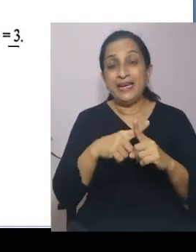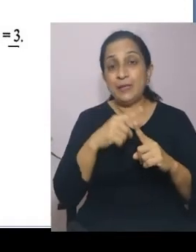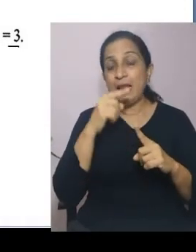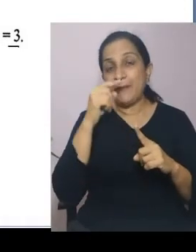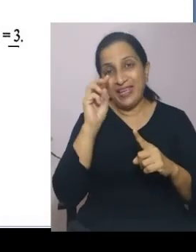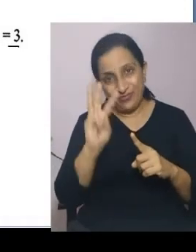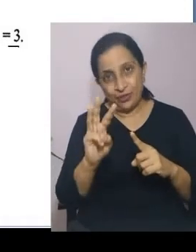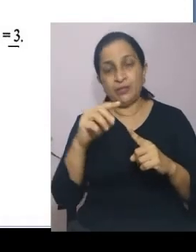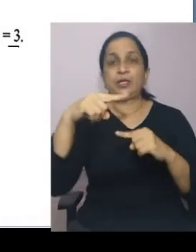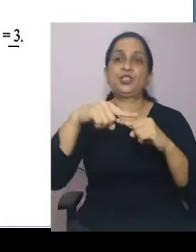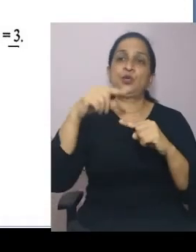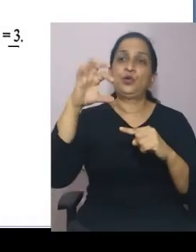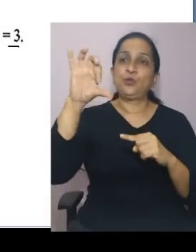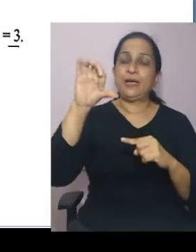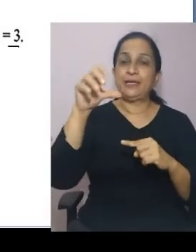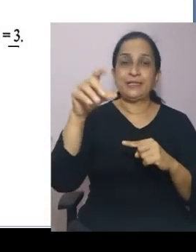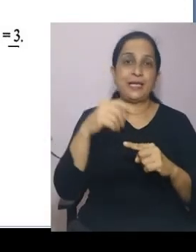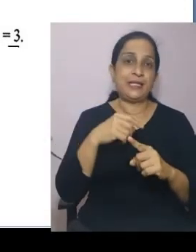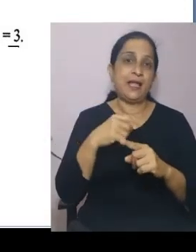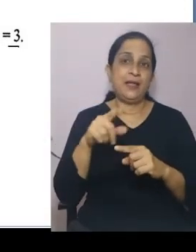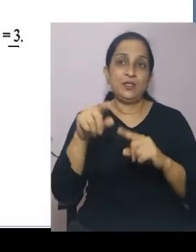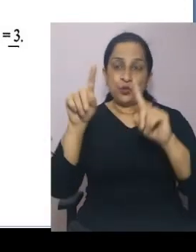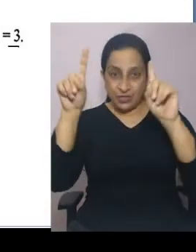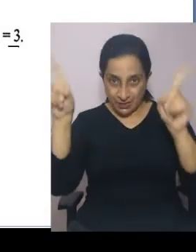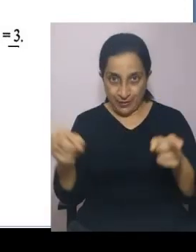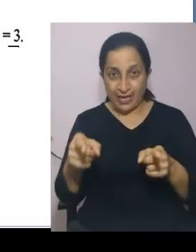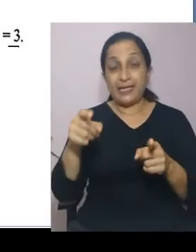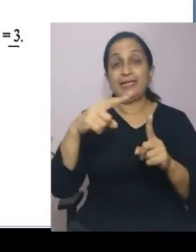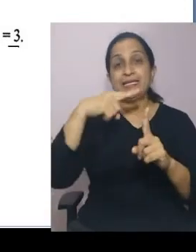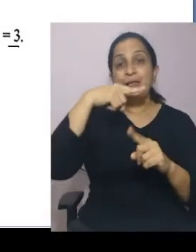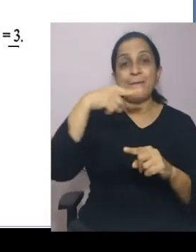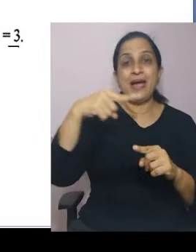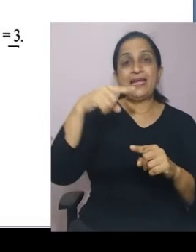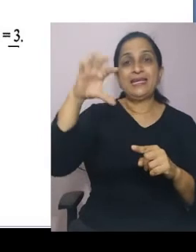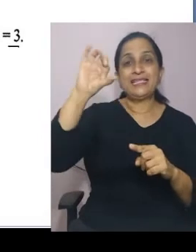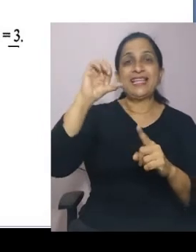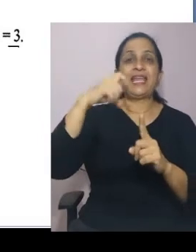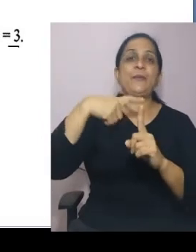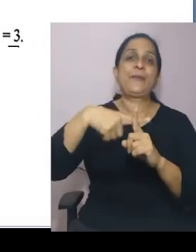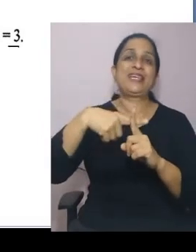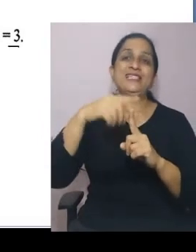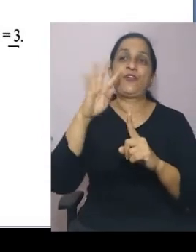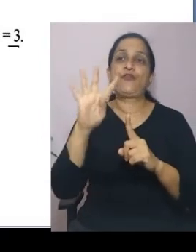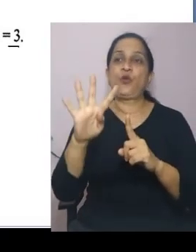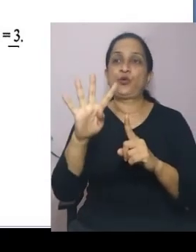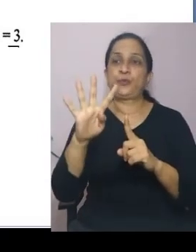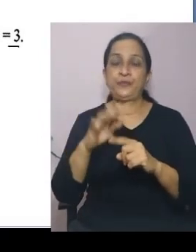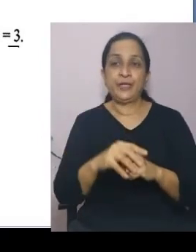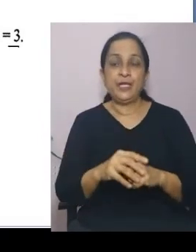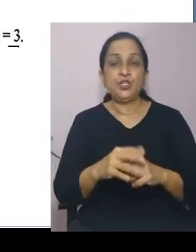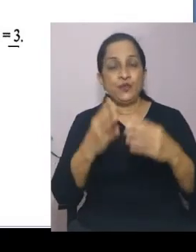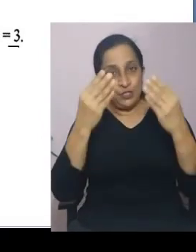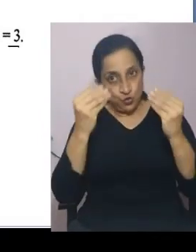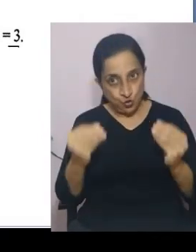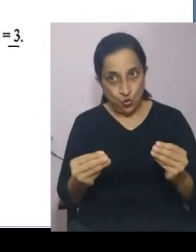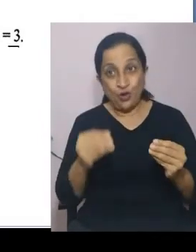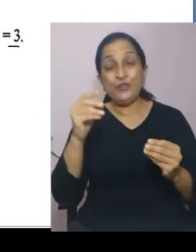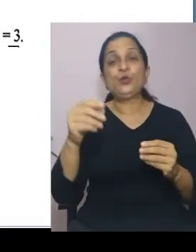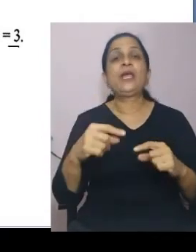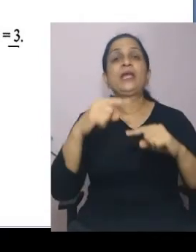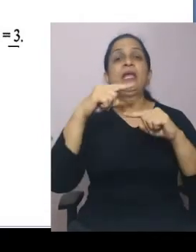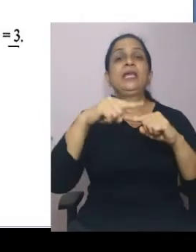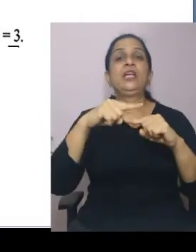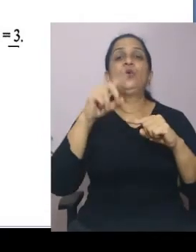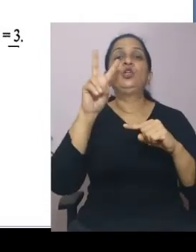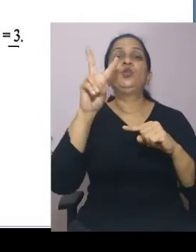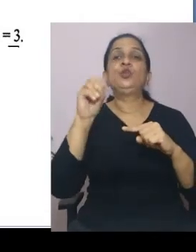4. So it is minus 9 and then minus of plus 4 becomes minus 4. So if you solve this, so this is the value